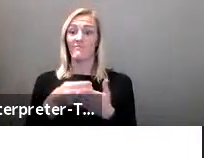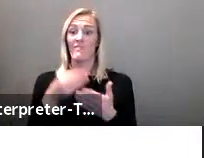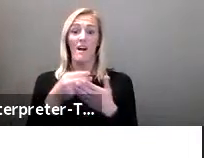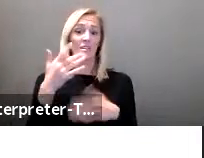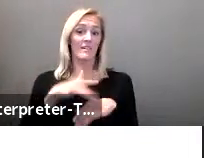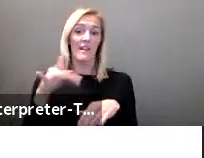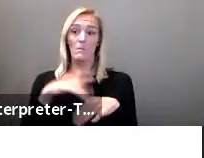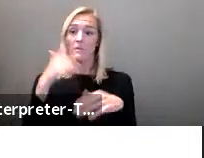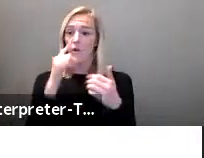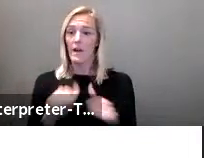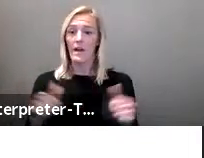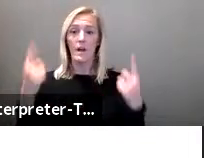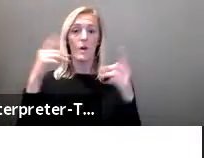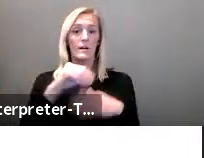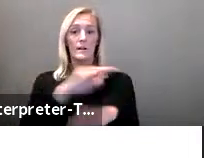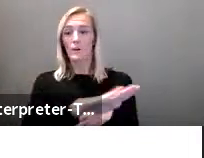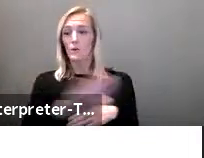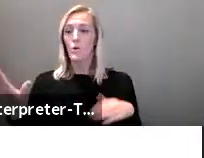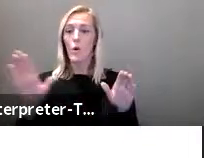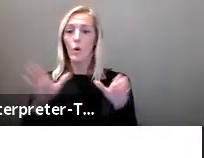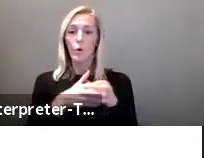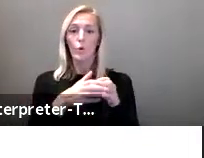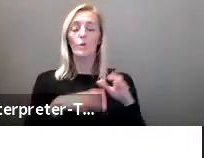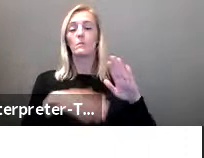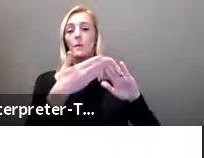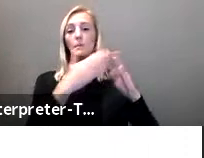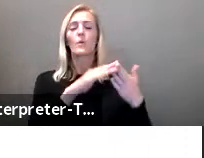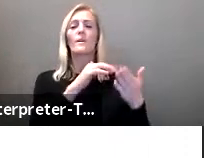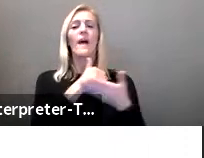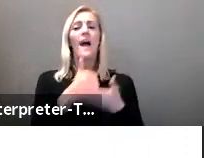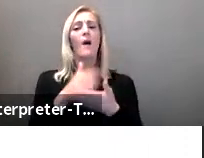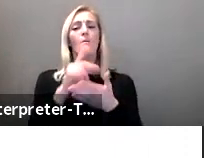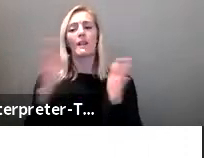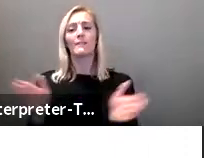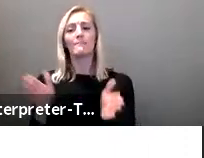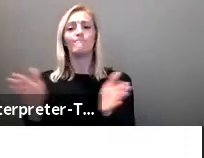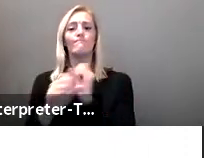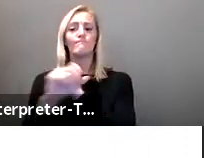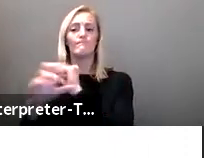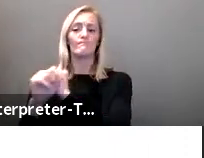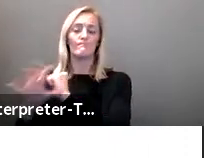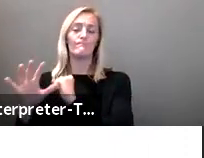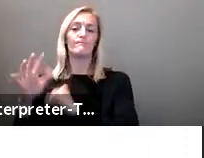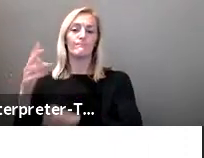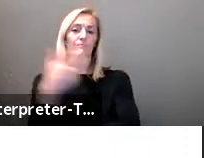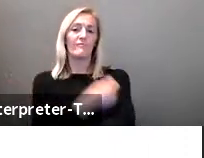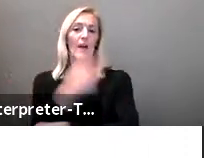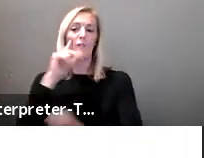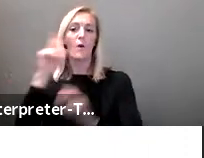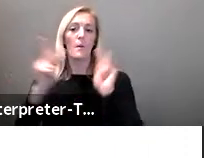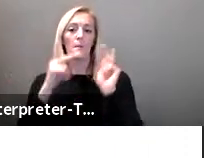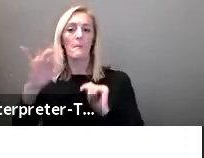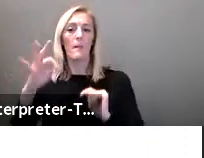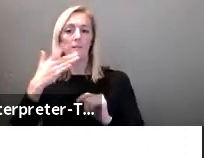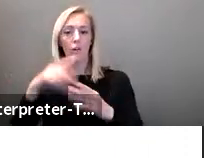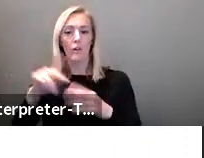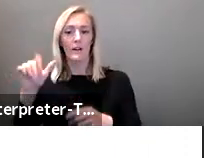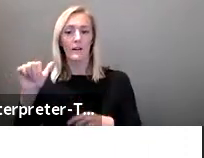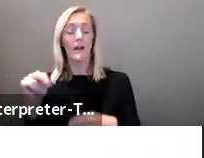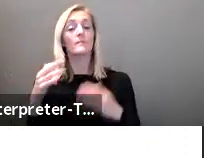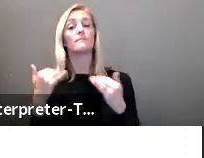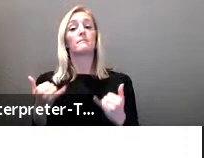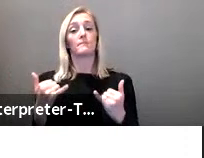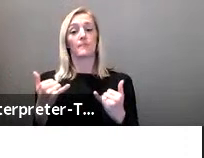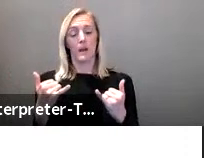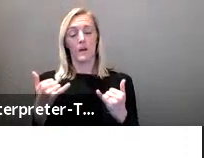in your networks and communities to promote vaccination in people of color in Kansas. And the applications are open now, being accepted through the end of